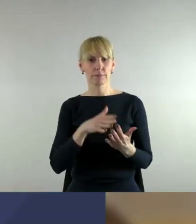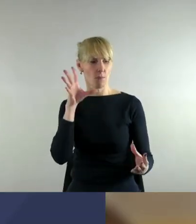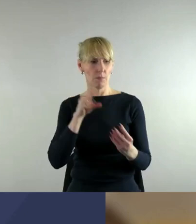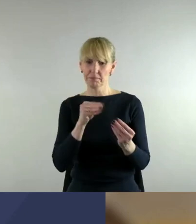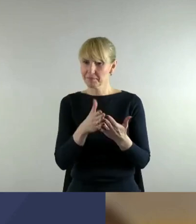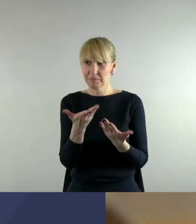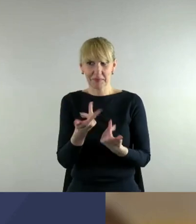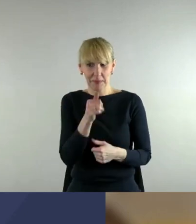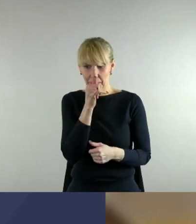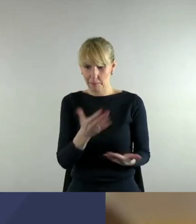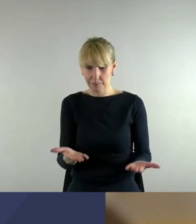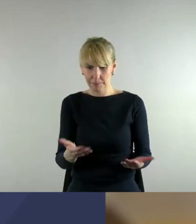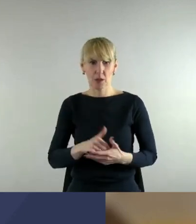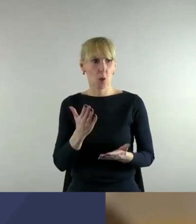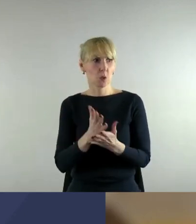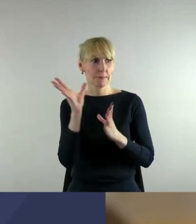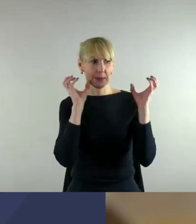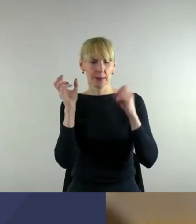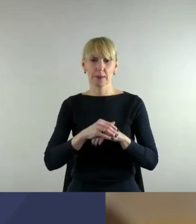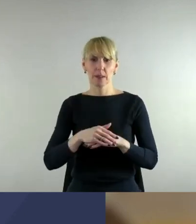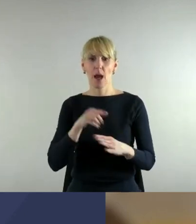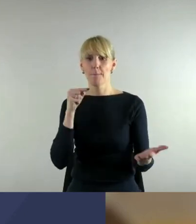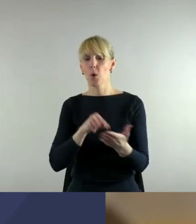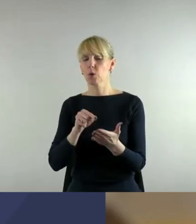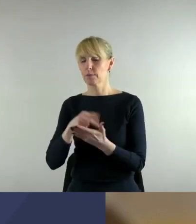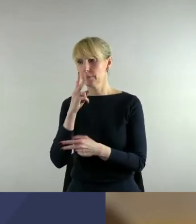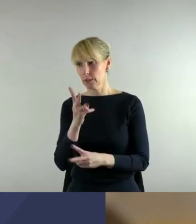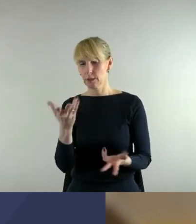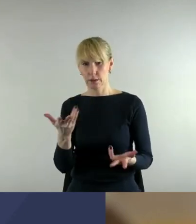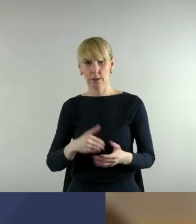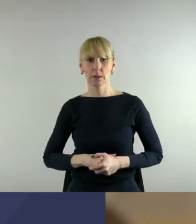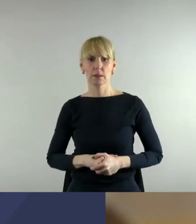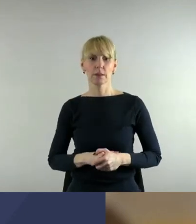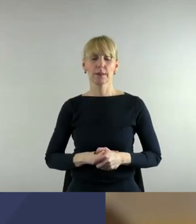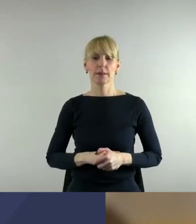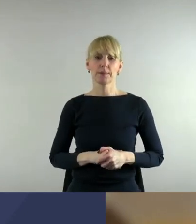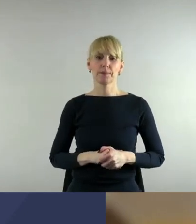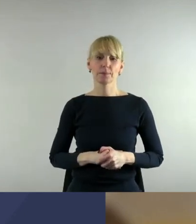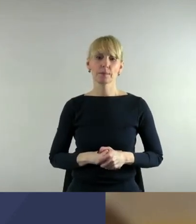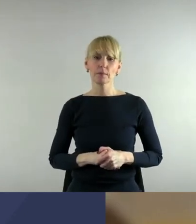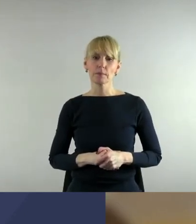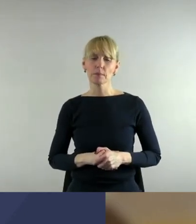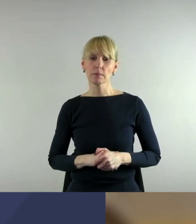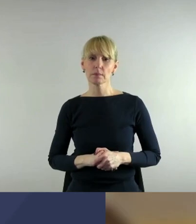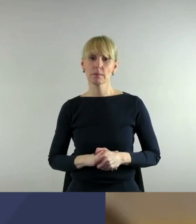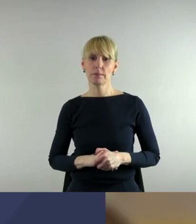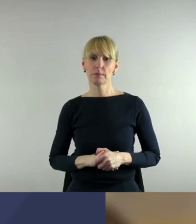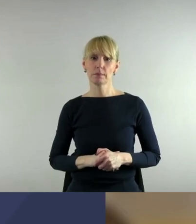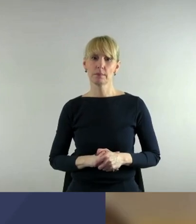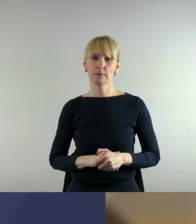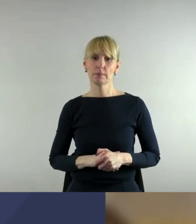Maybe it's too much to say a very short summing up, because we have heard so many different points of view. And honestly speaking,